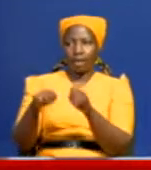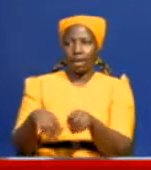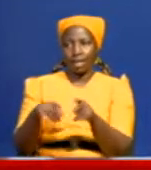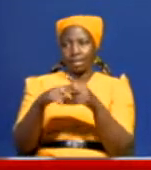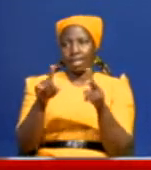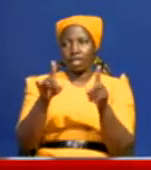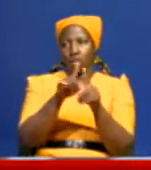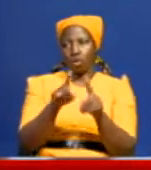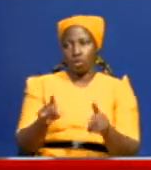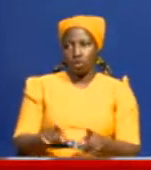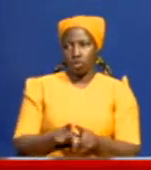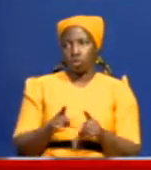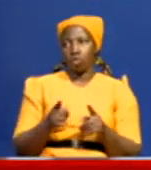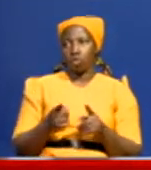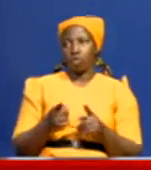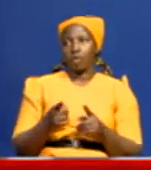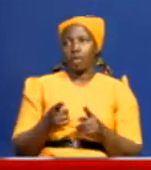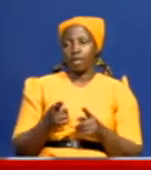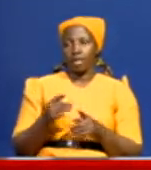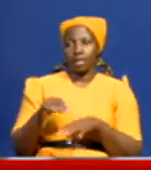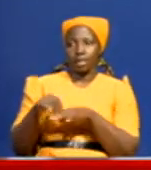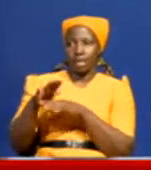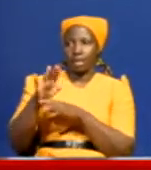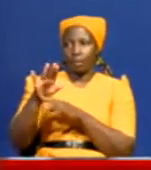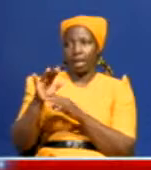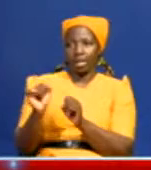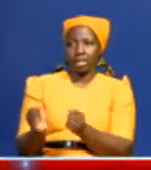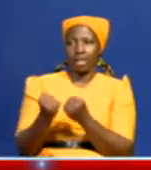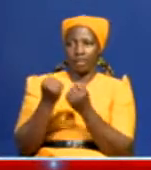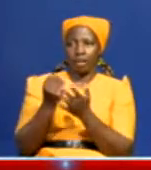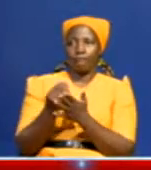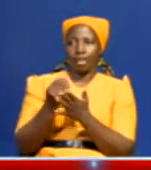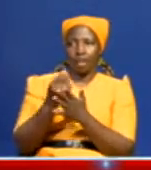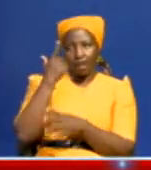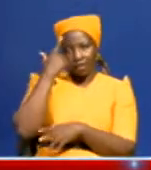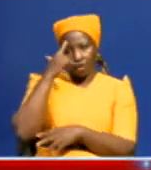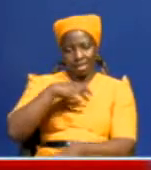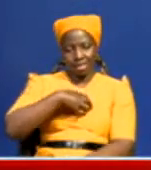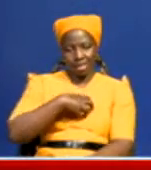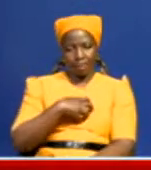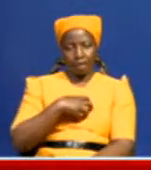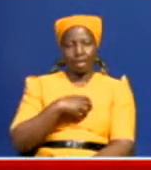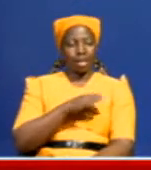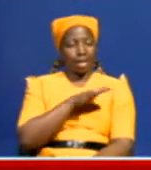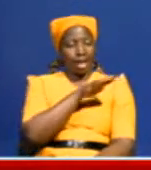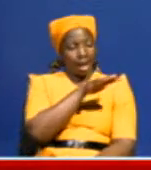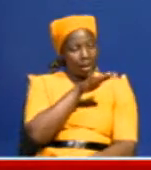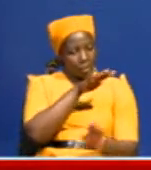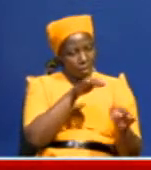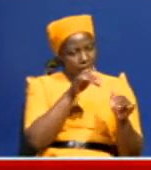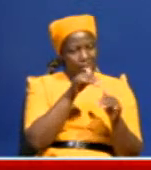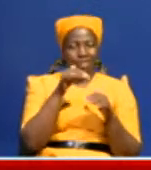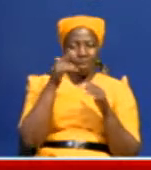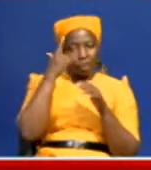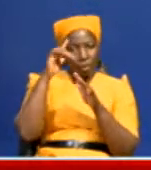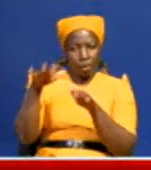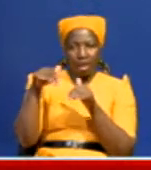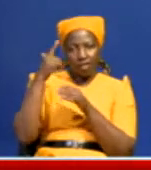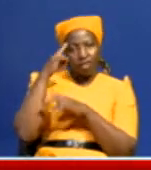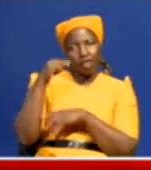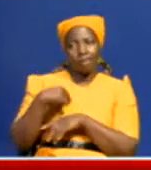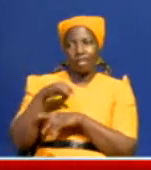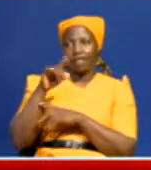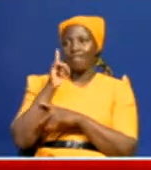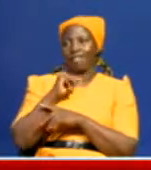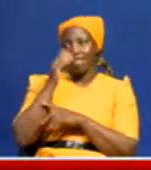also populating their pension. Very good. So let me just finish that, because these are good news for them. So mm-hmm. what